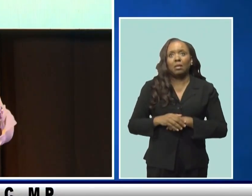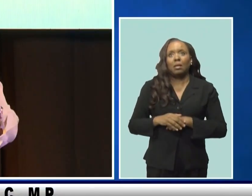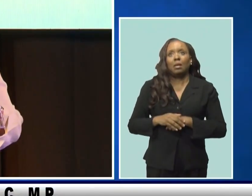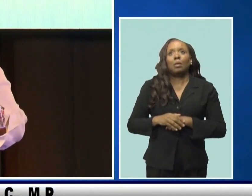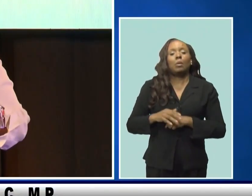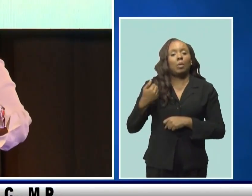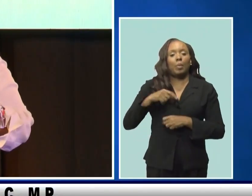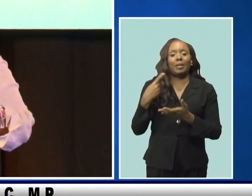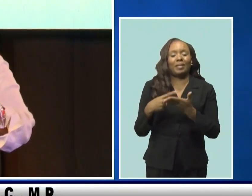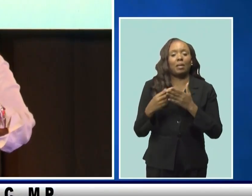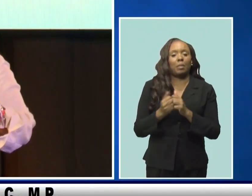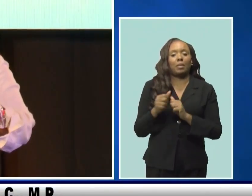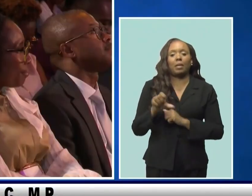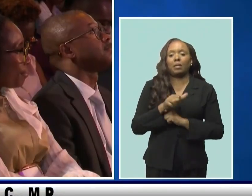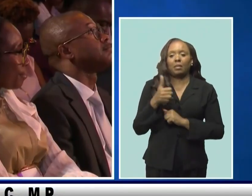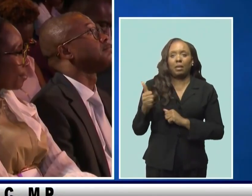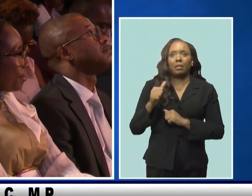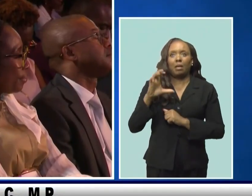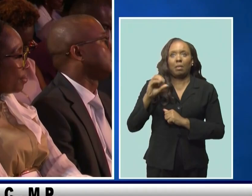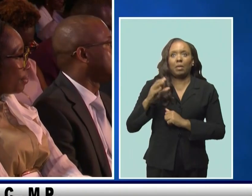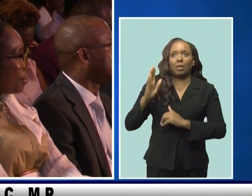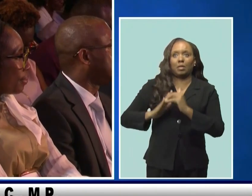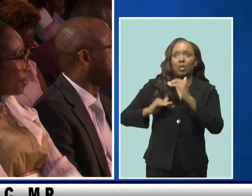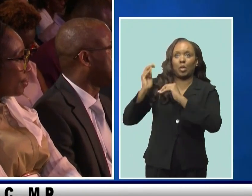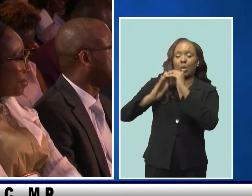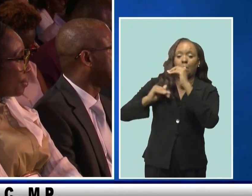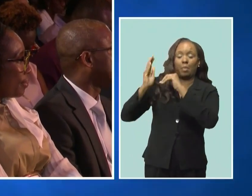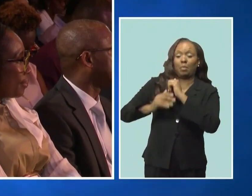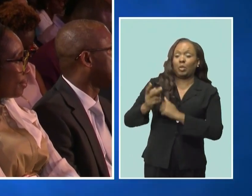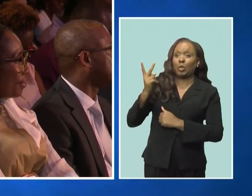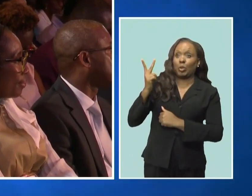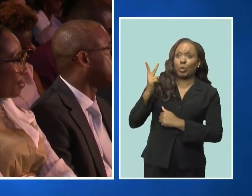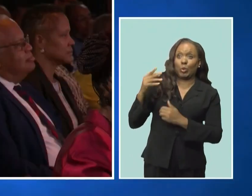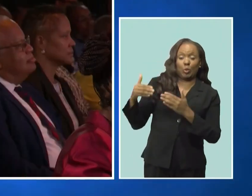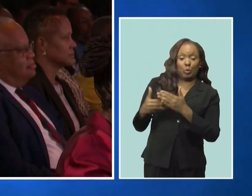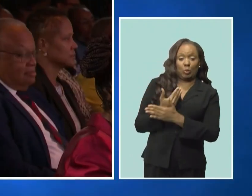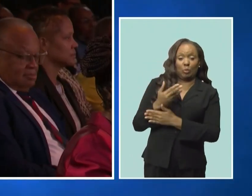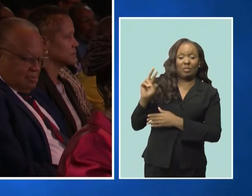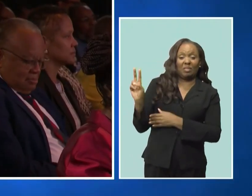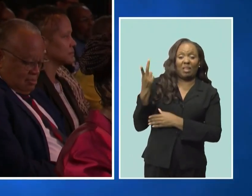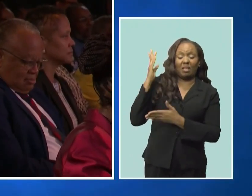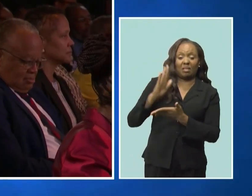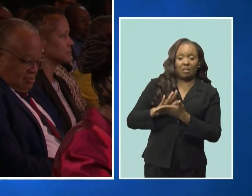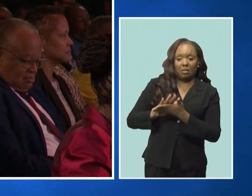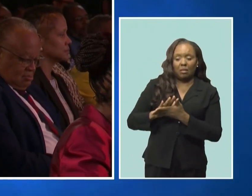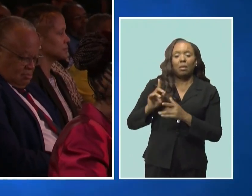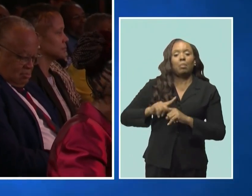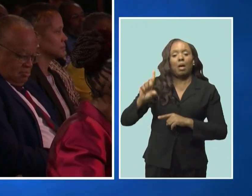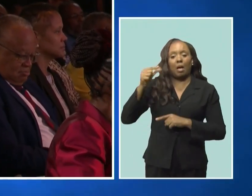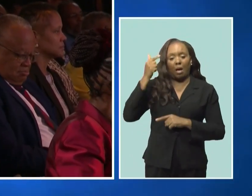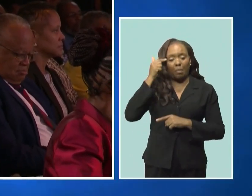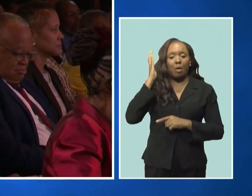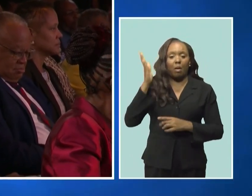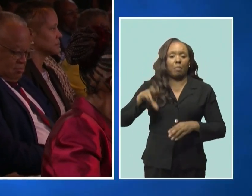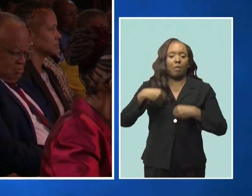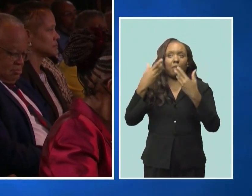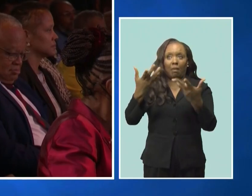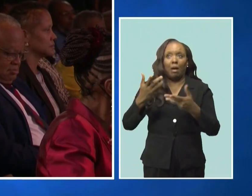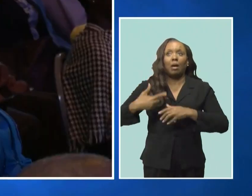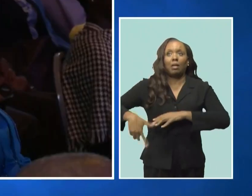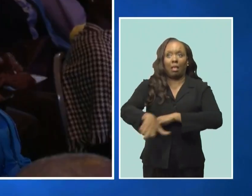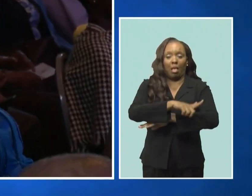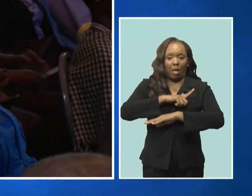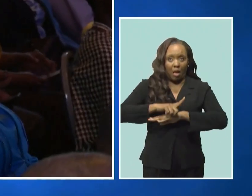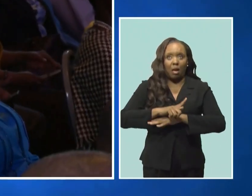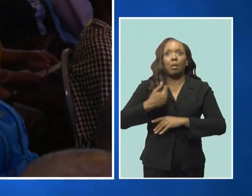Foundation, who have agreed to build the 2 new secondary schools for us once the government provides the land, as we have already started